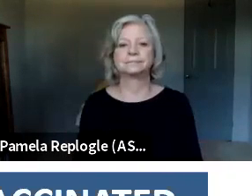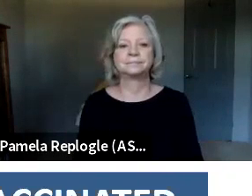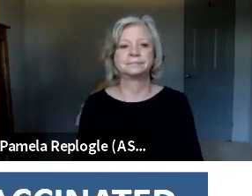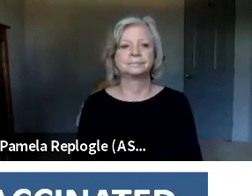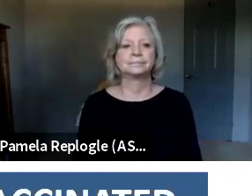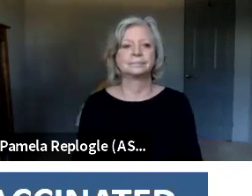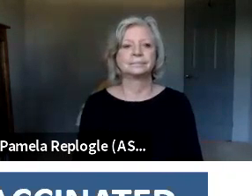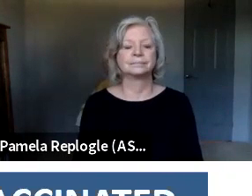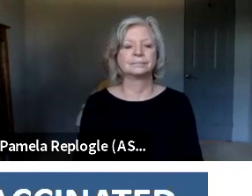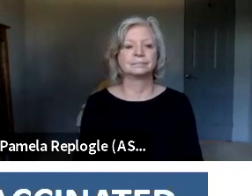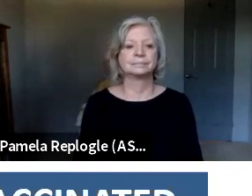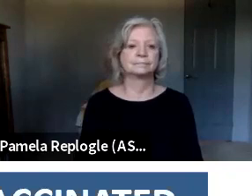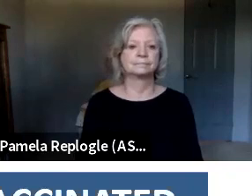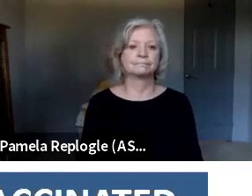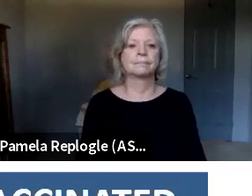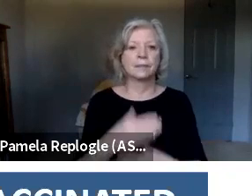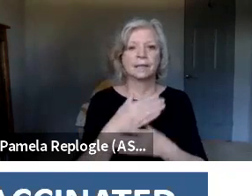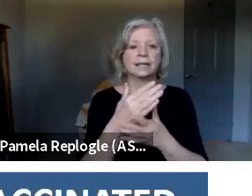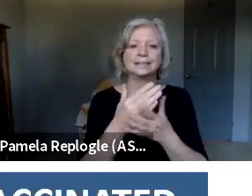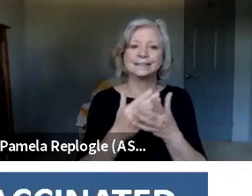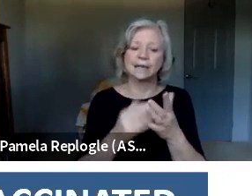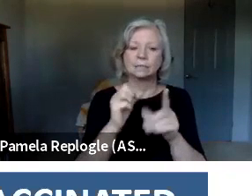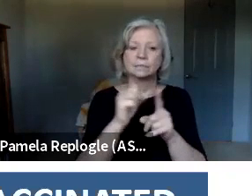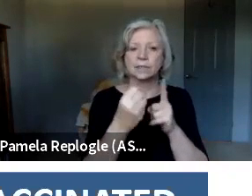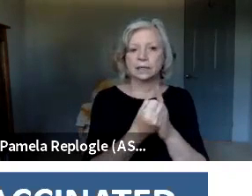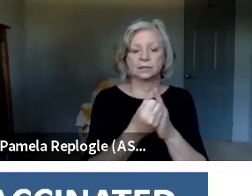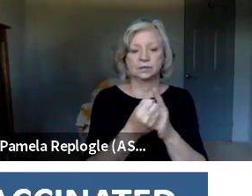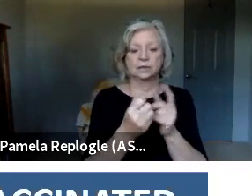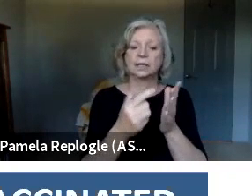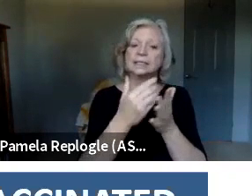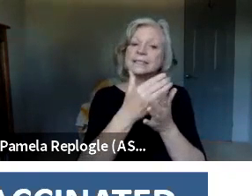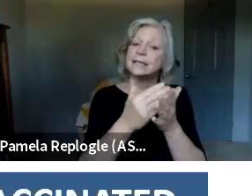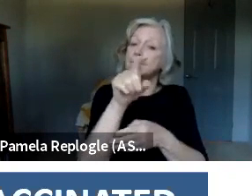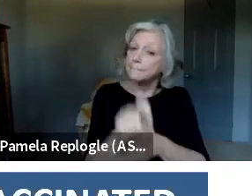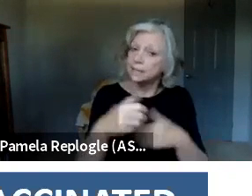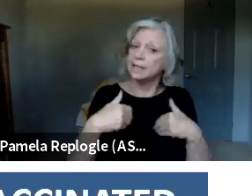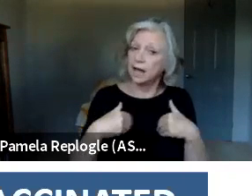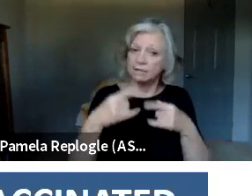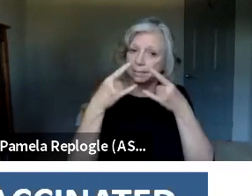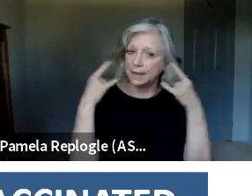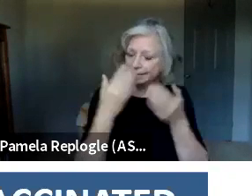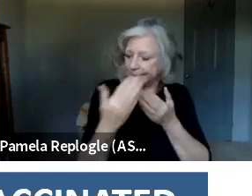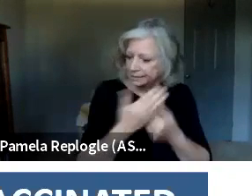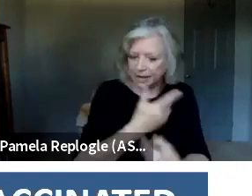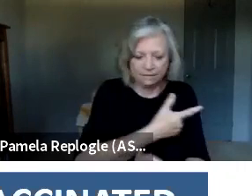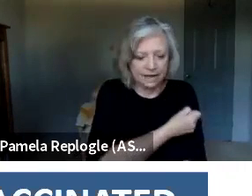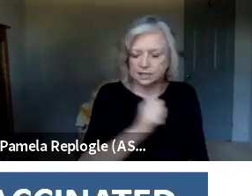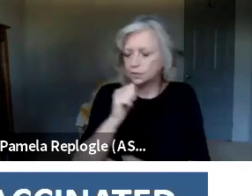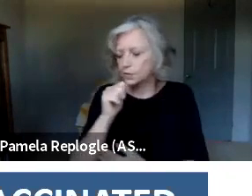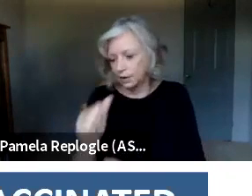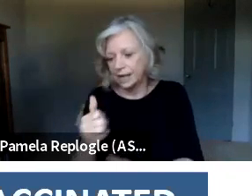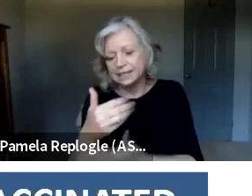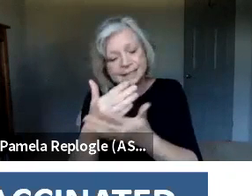There are some settings where we all must wear masks. It doesn't matter whether you're vaccinated or not.